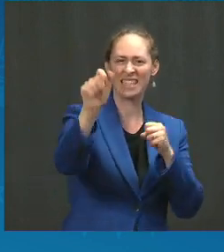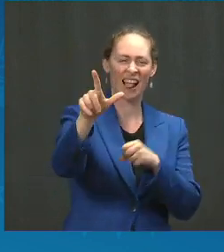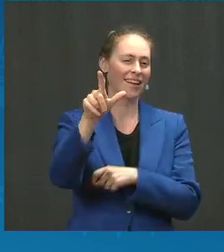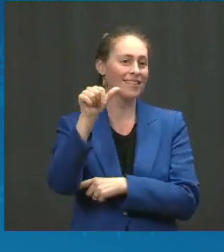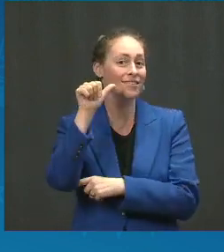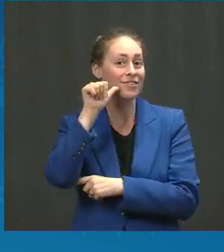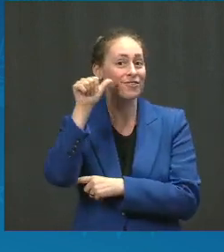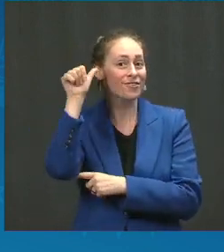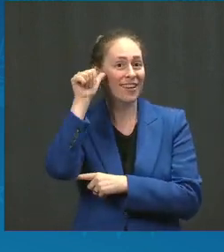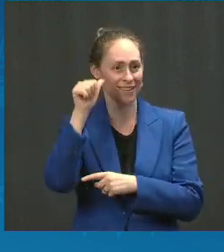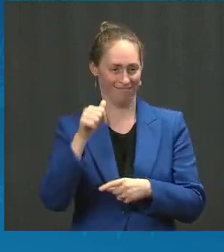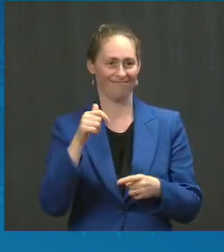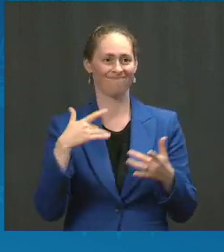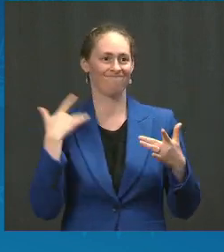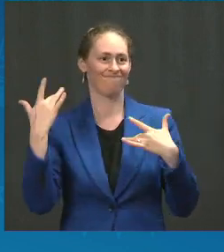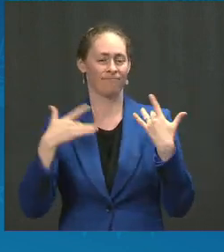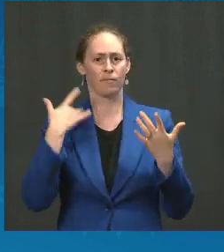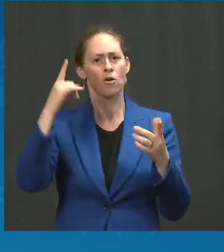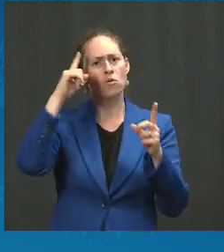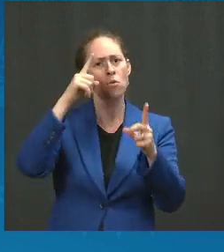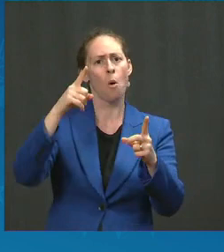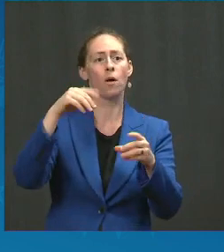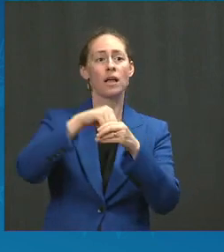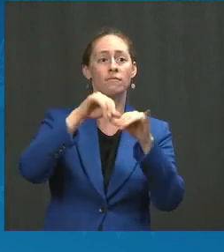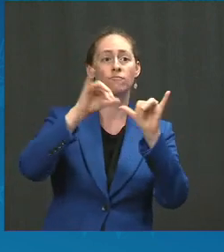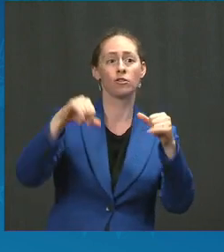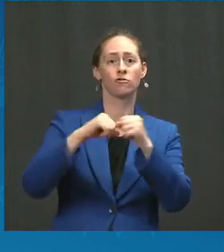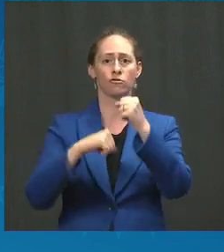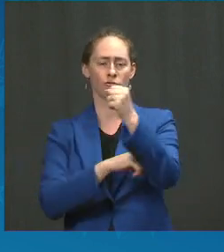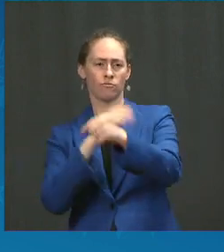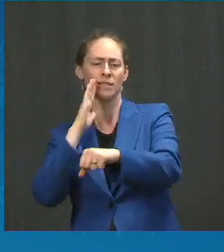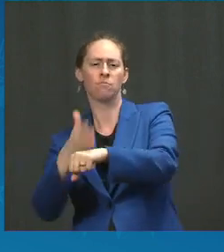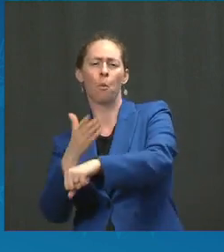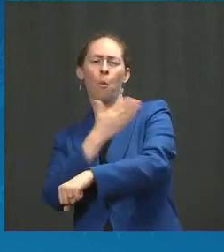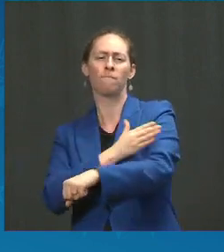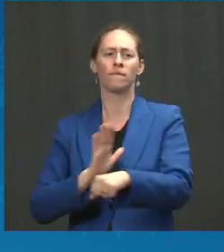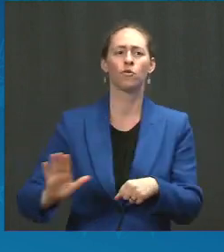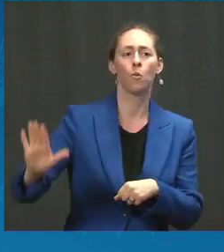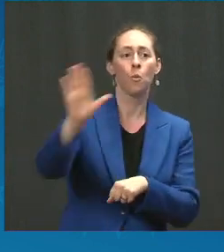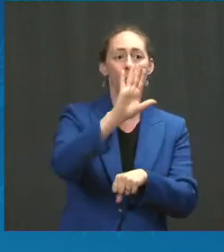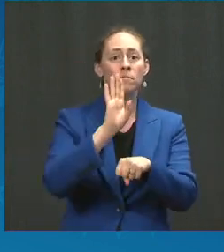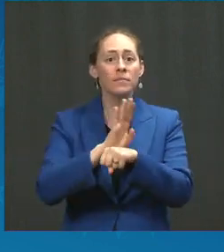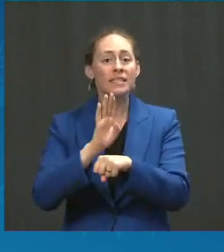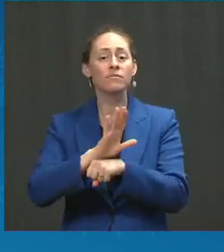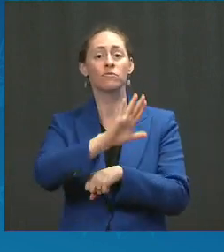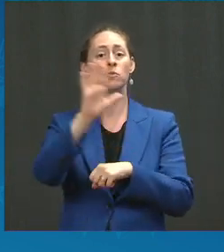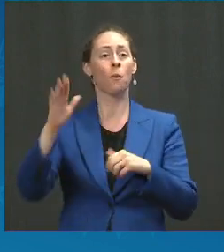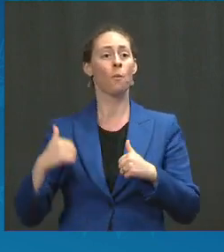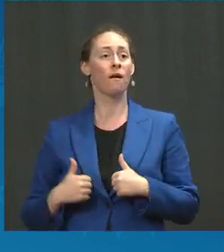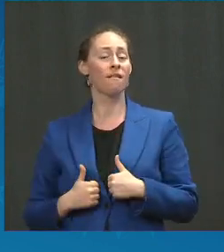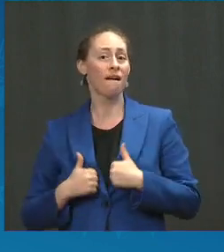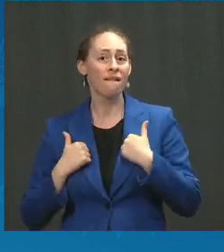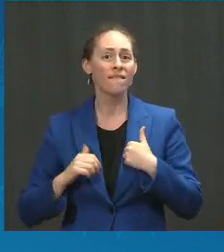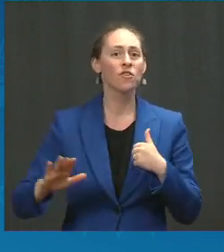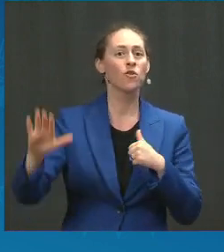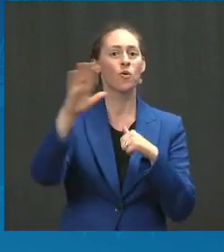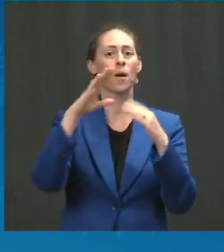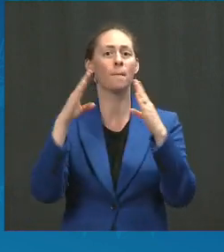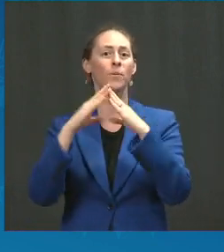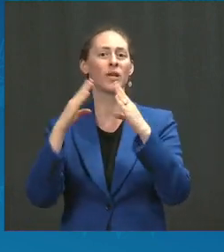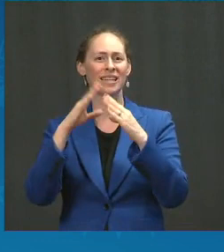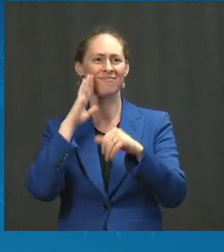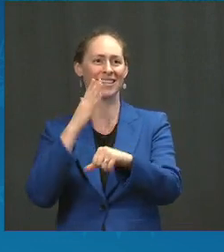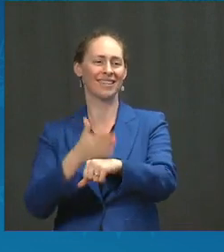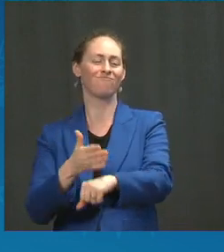business owners, their workers, and your communities. With that, let's get this program started. It's now my honor and my privilege to turn the conversation